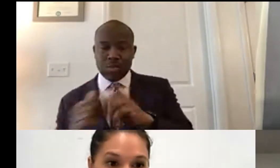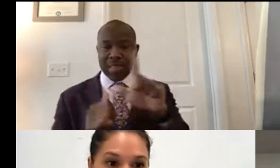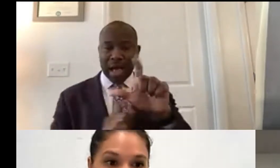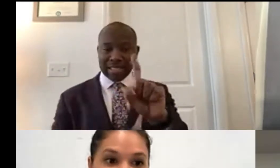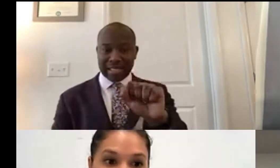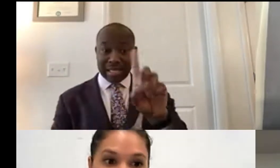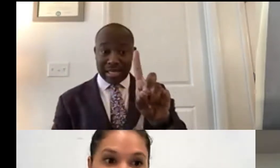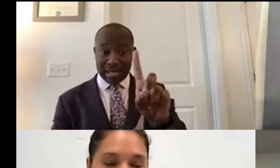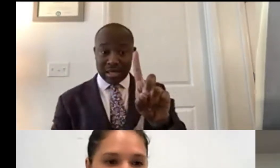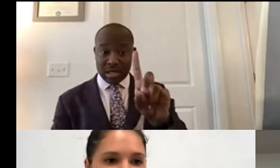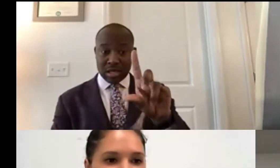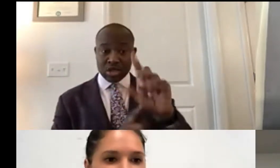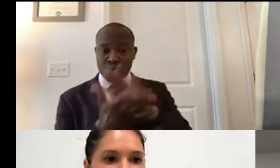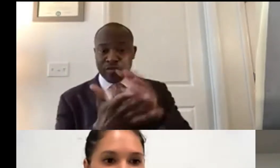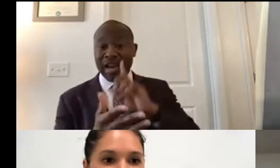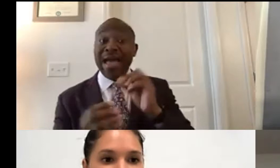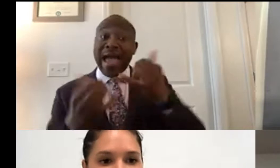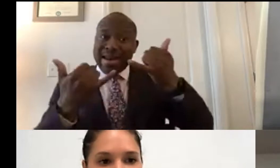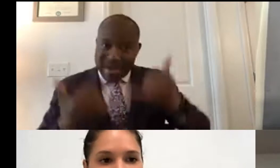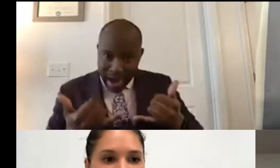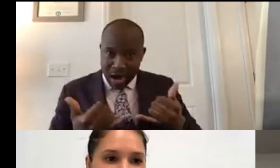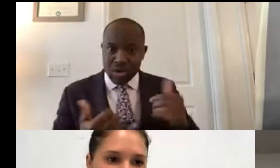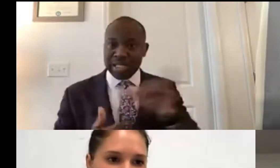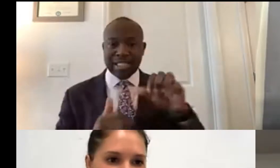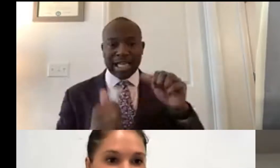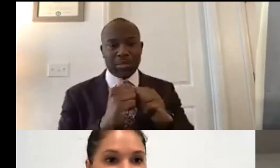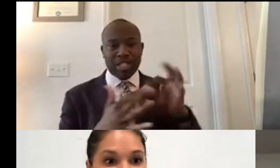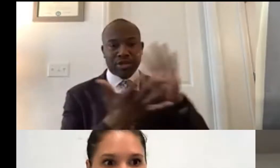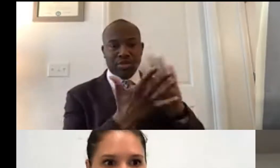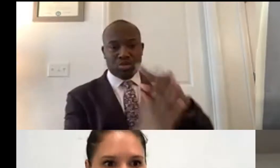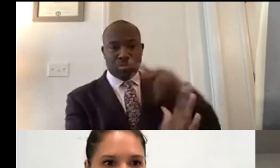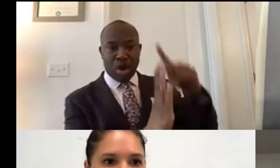that it's working very well. So we are doing the same thing for the School for the